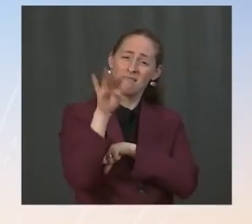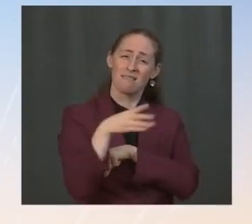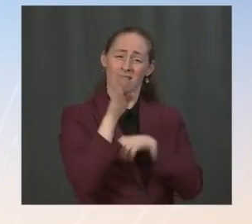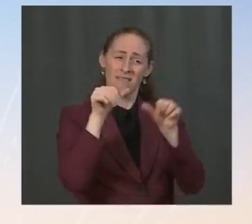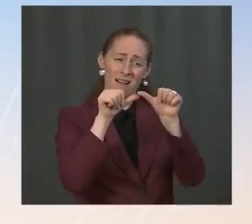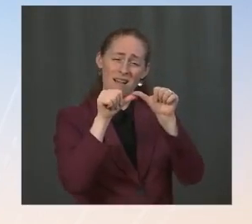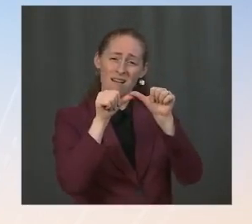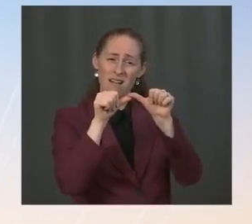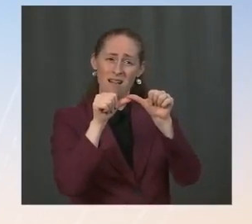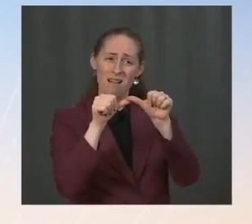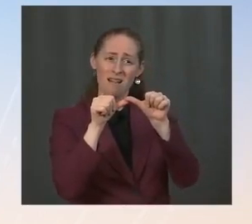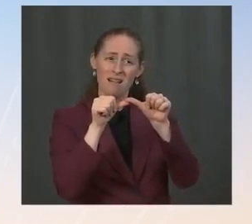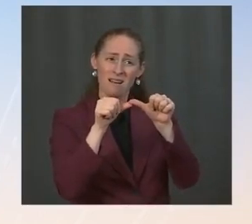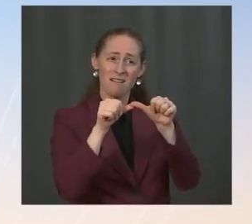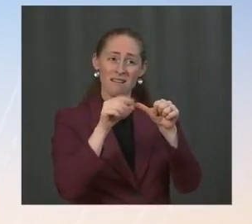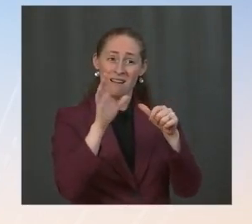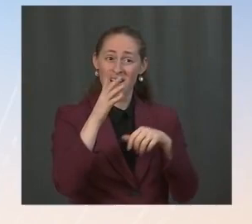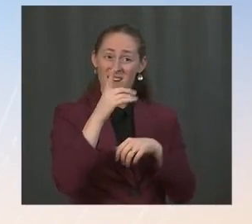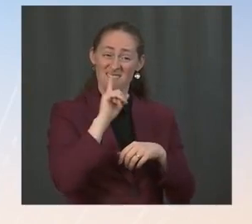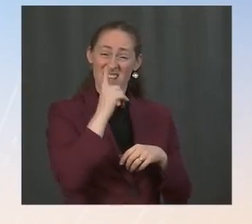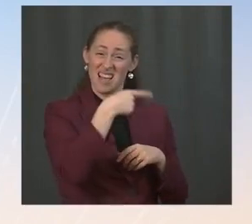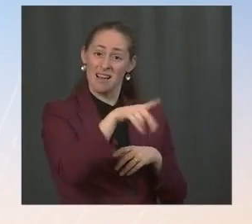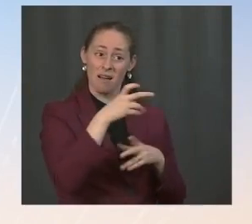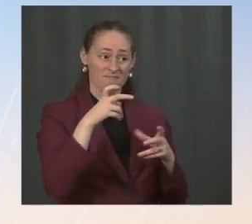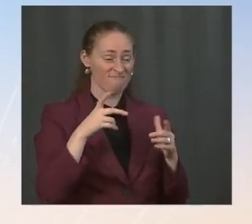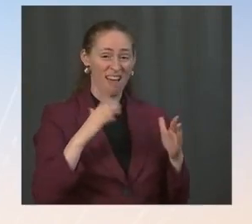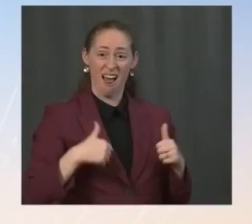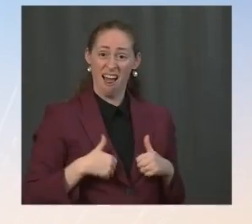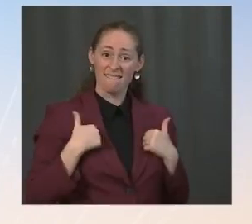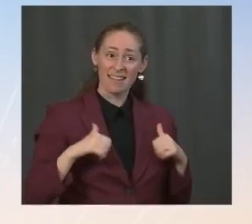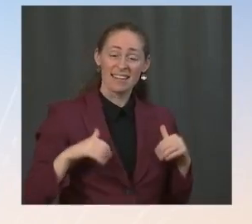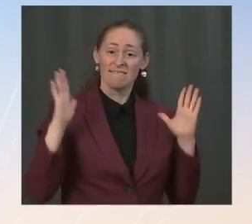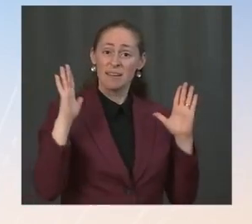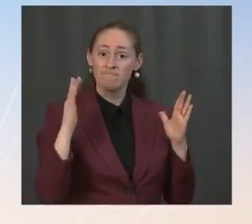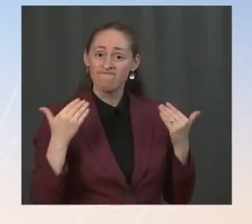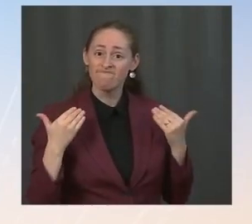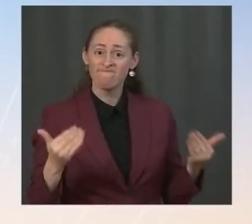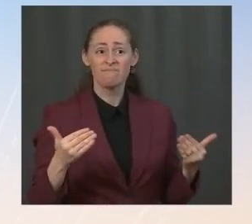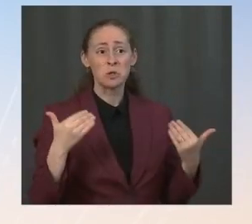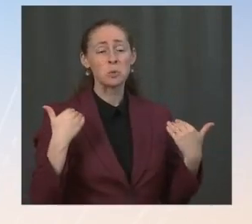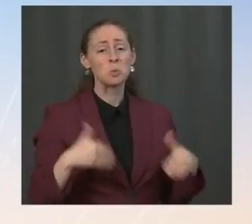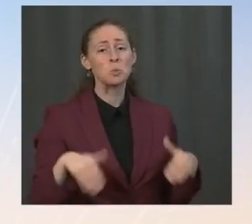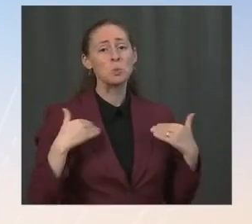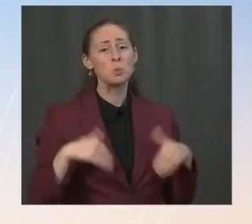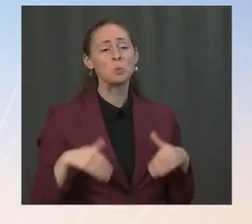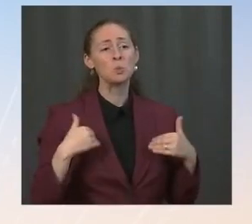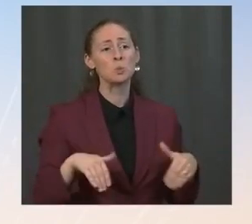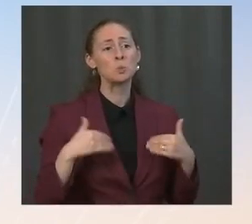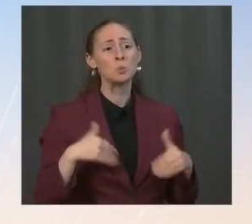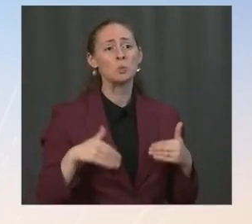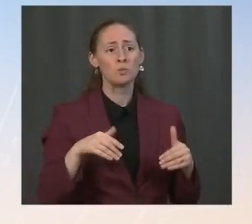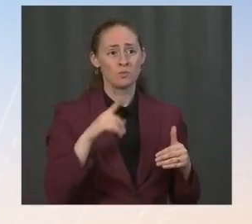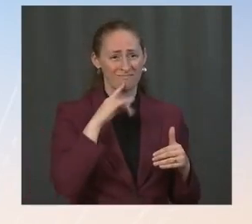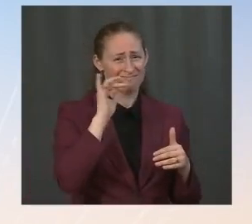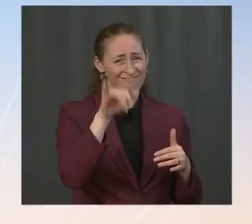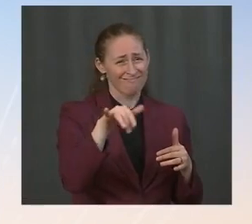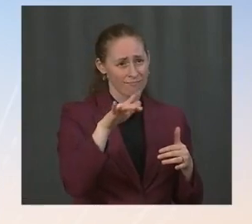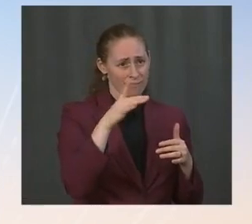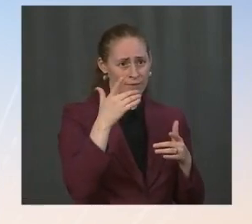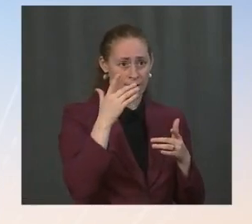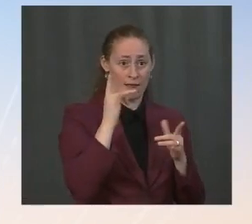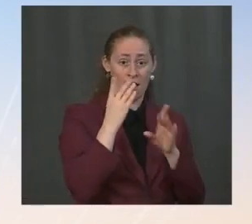it at great risk. And that was an operation that began, again, just 2 weeks ago. Before that time, we'd